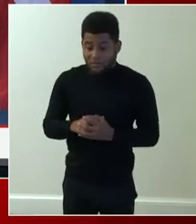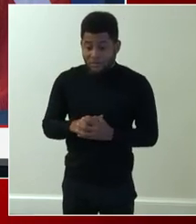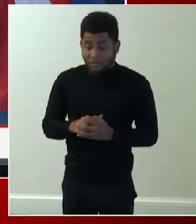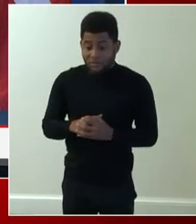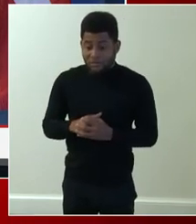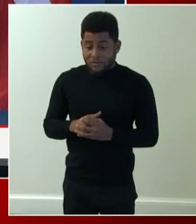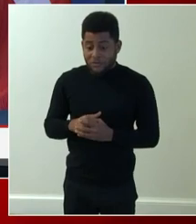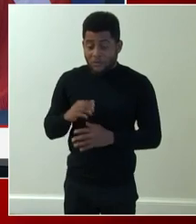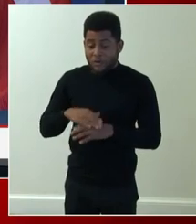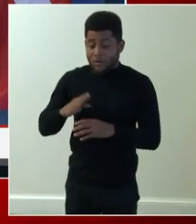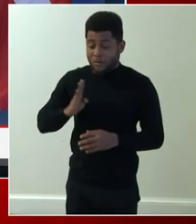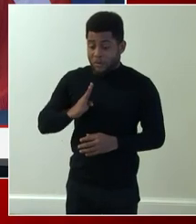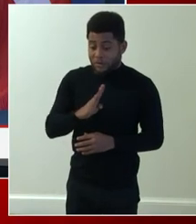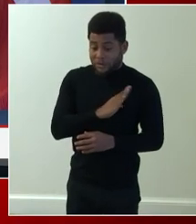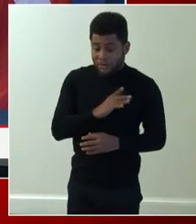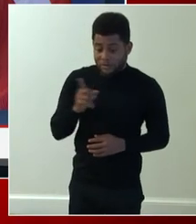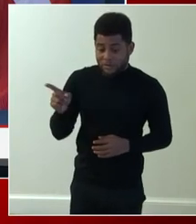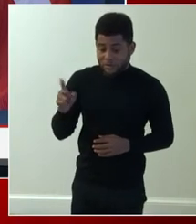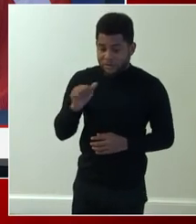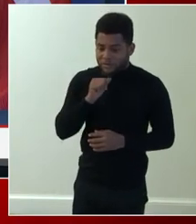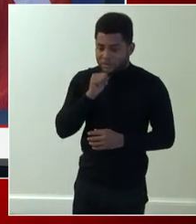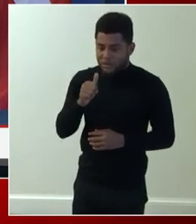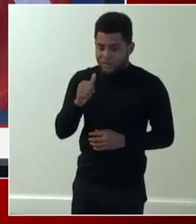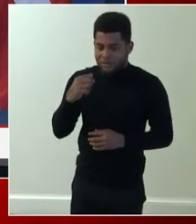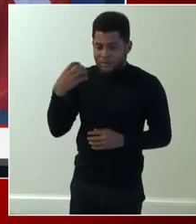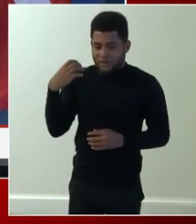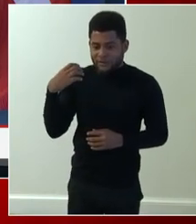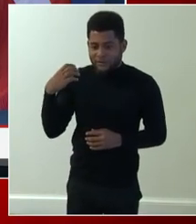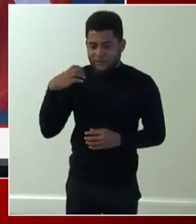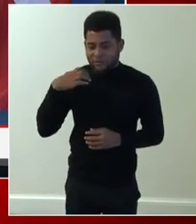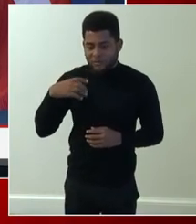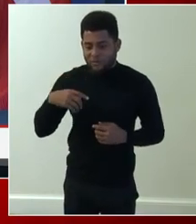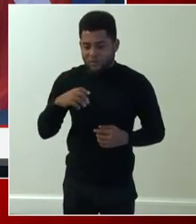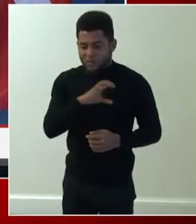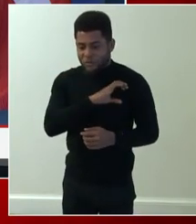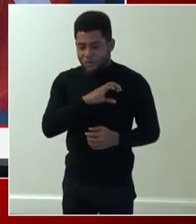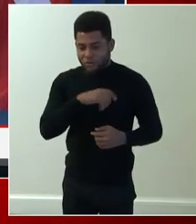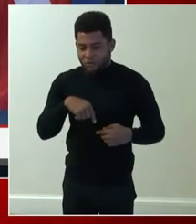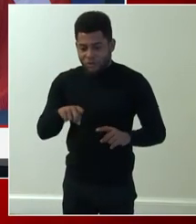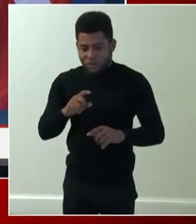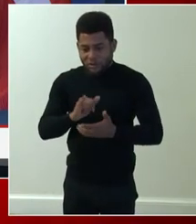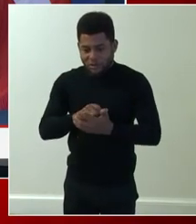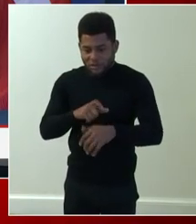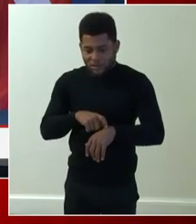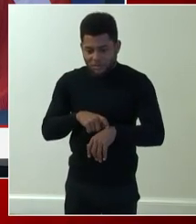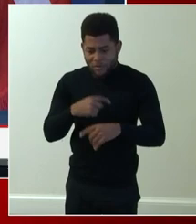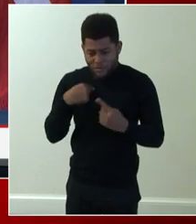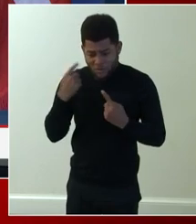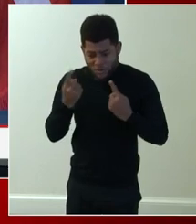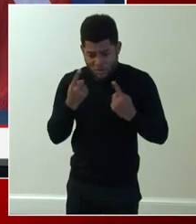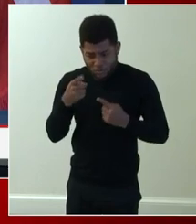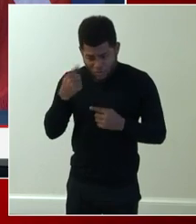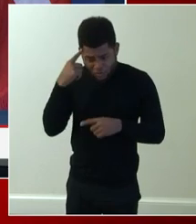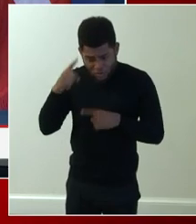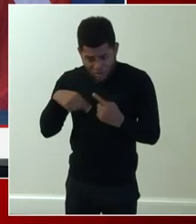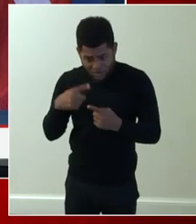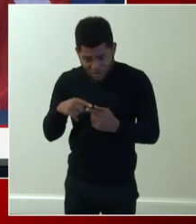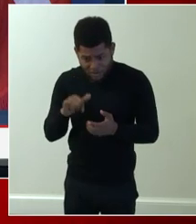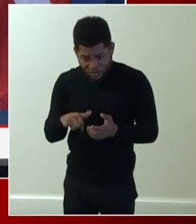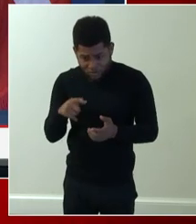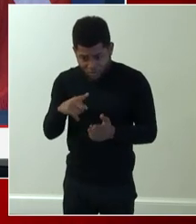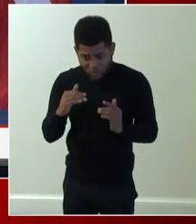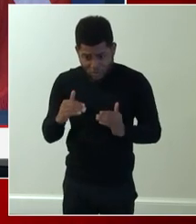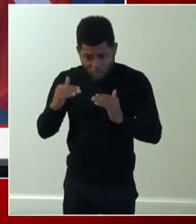to have them terminated, he wasn't chief of police at the time. So I'm wondering, did you know about this when you promoted him to